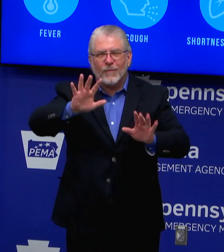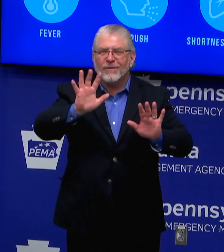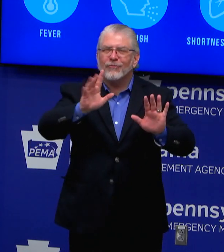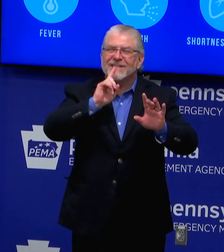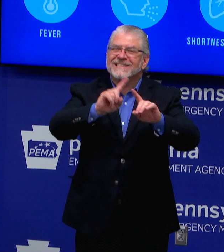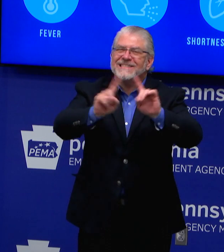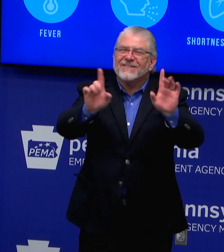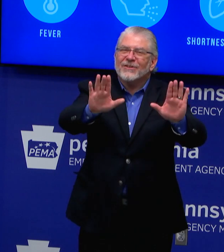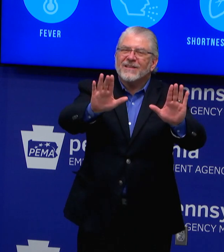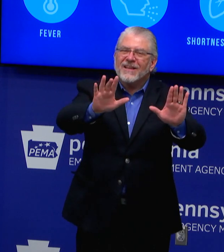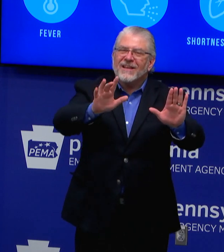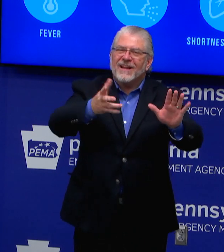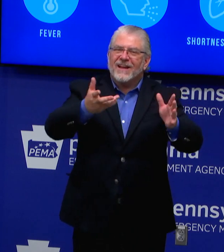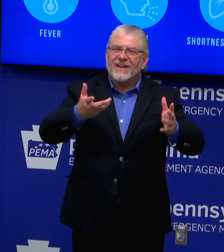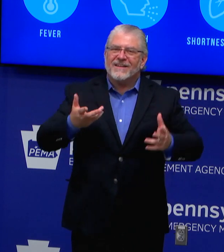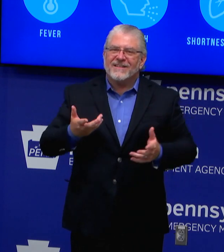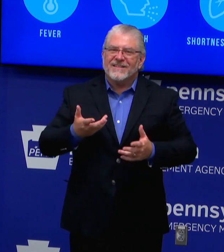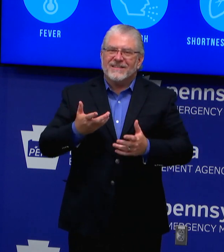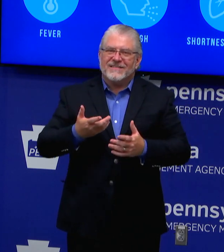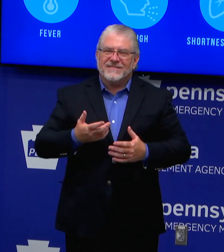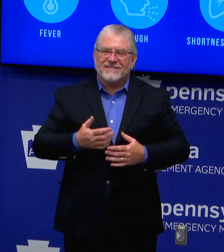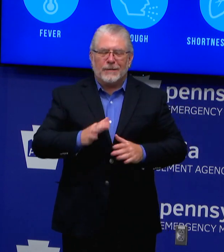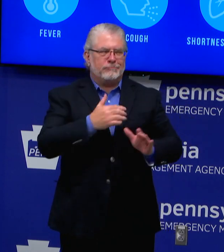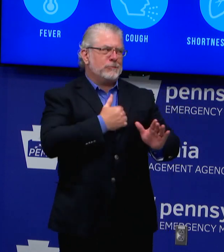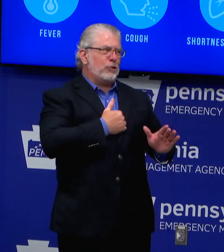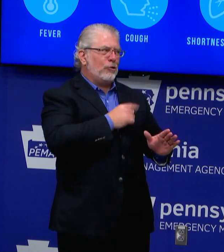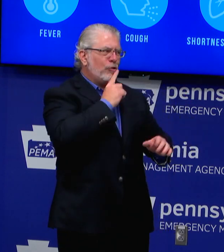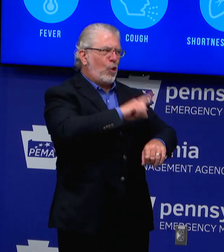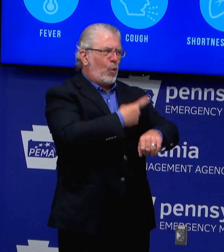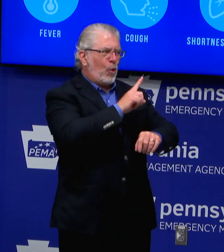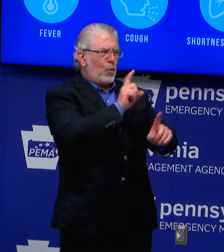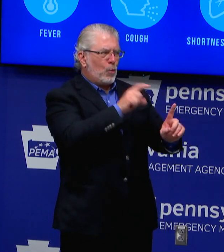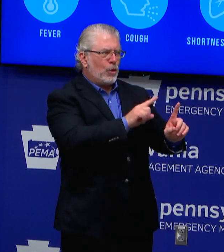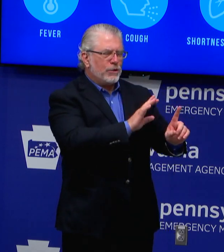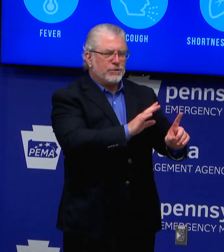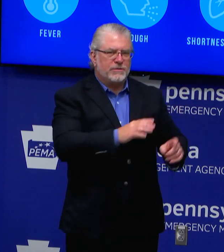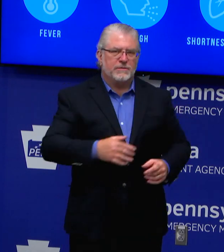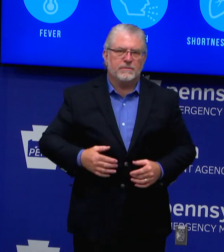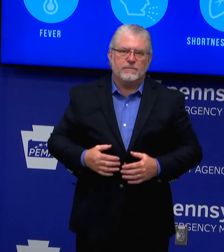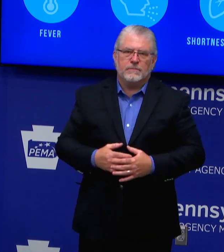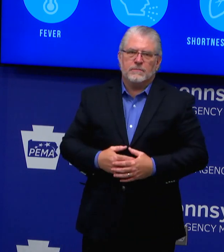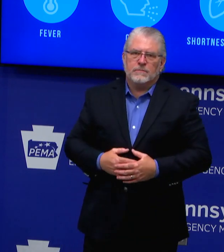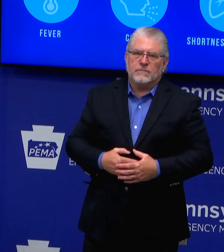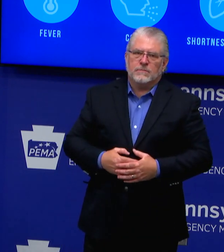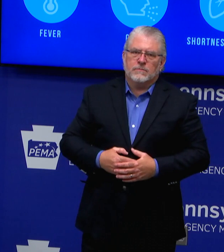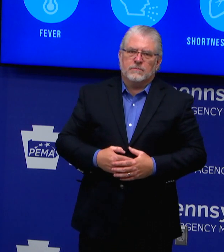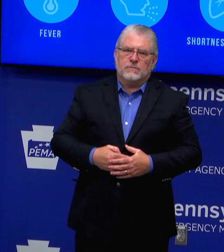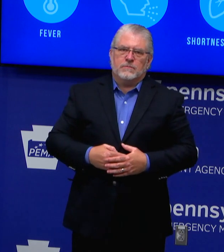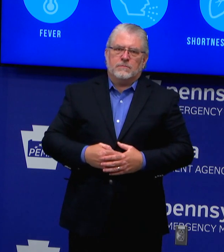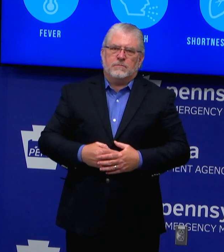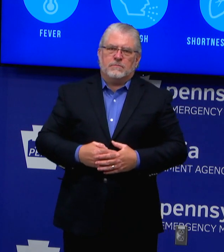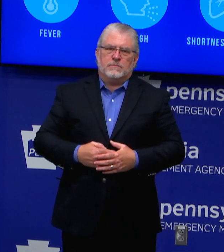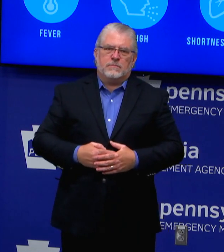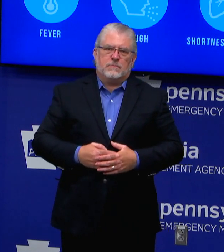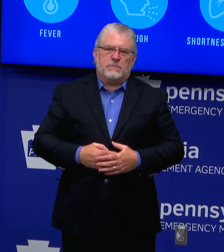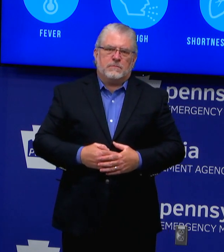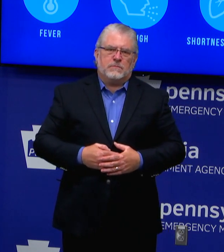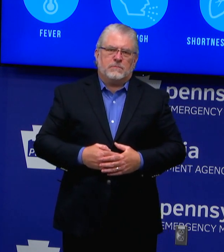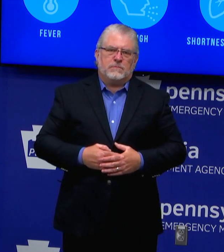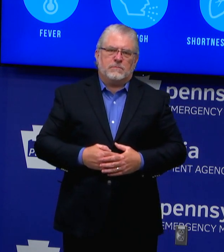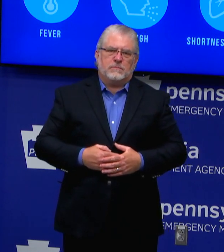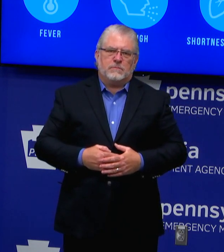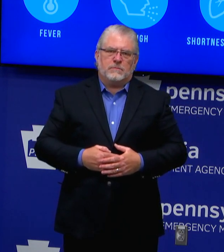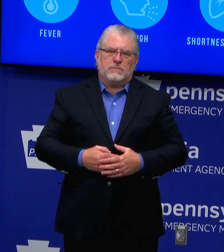Excuse me. It's a long question. You appear to be telling people who are wondering why the flattening the curve goal